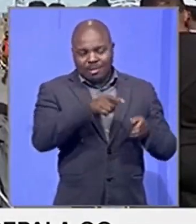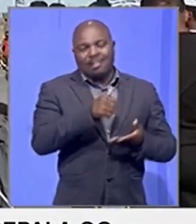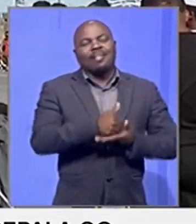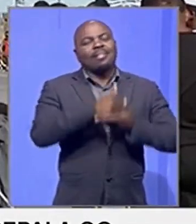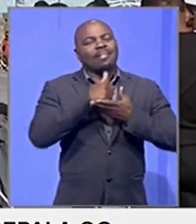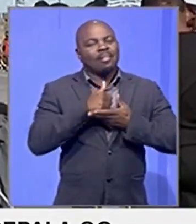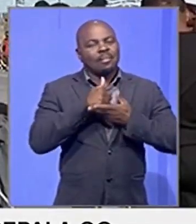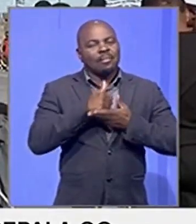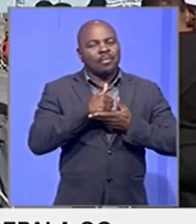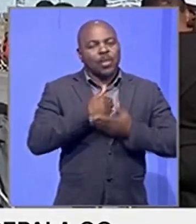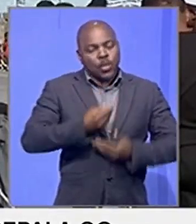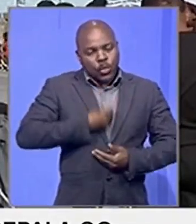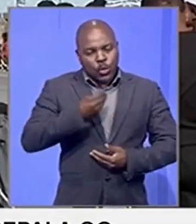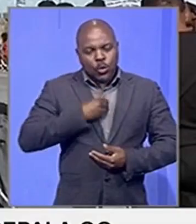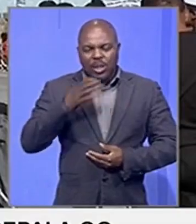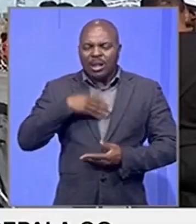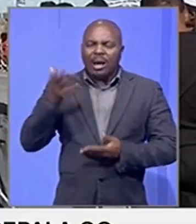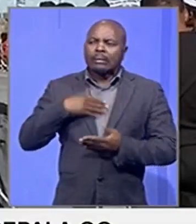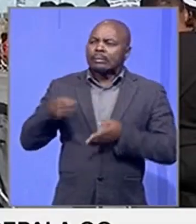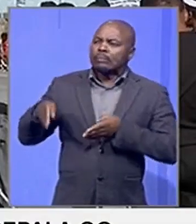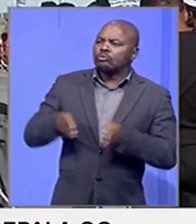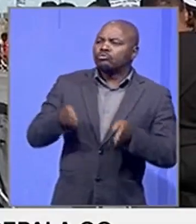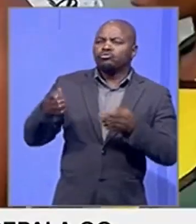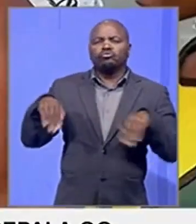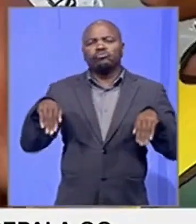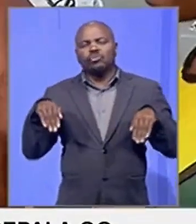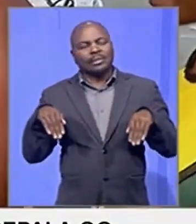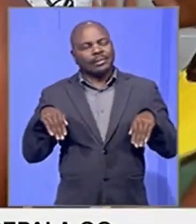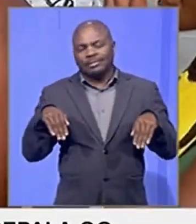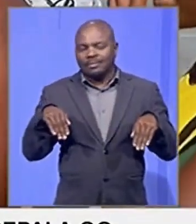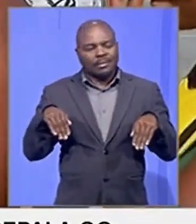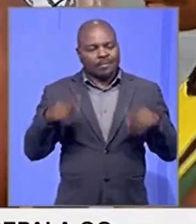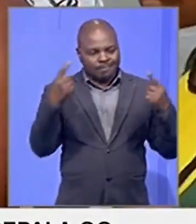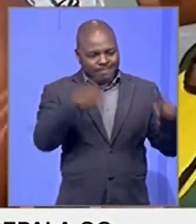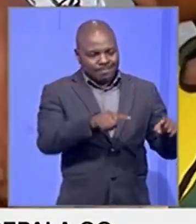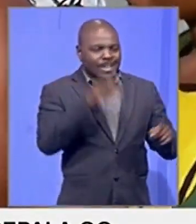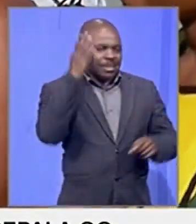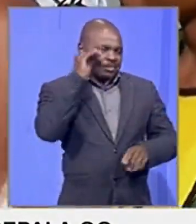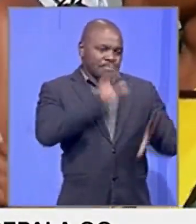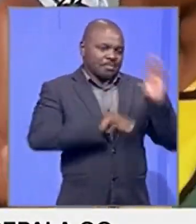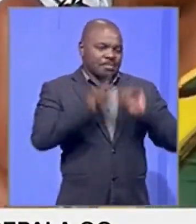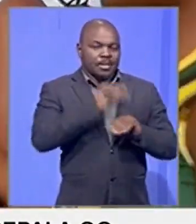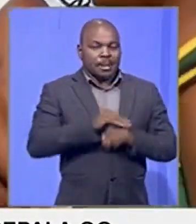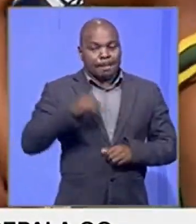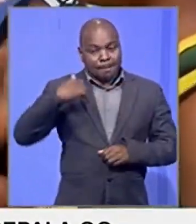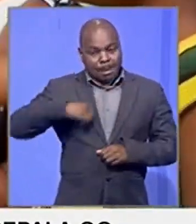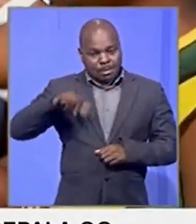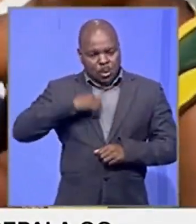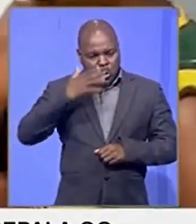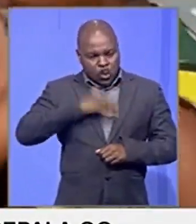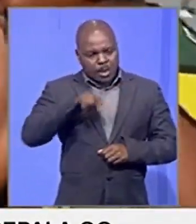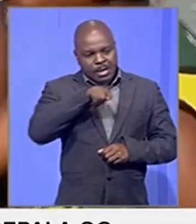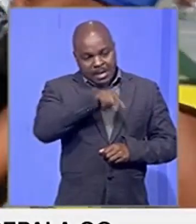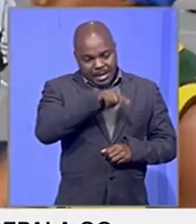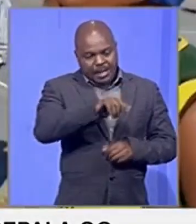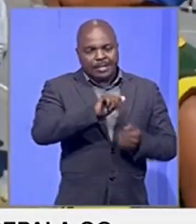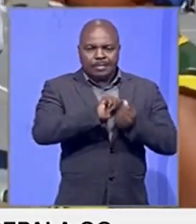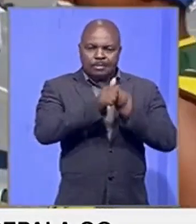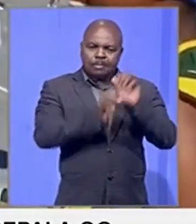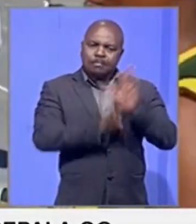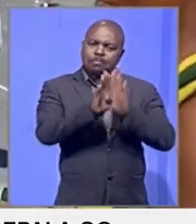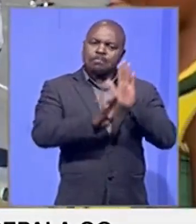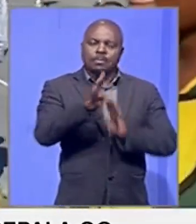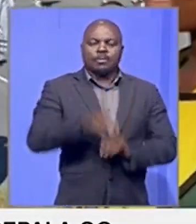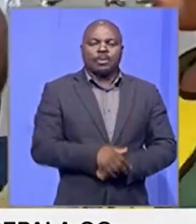as youth to get off streets, to get more exposure and experience. Masepala ono o ikaelela go tlhabolola metshameko mo lefelong leno.